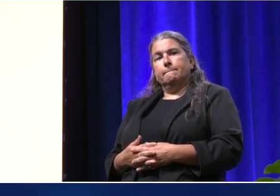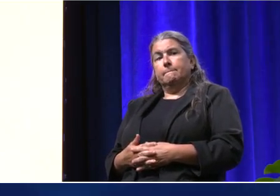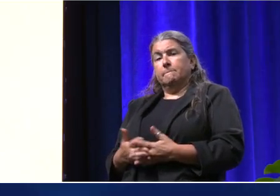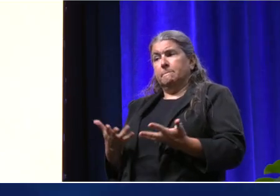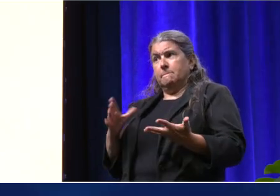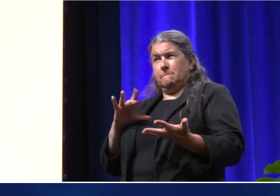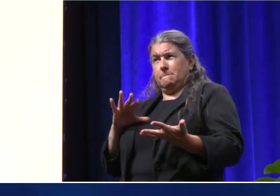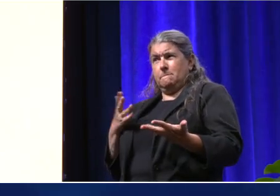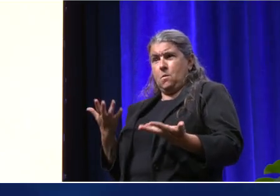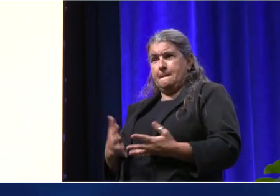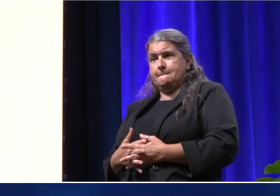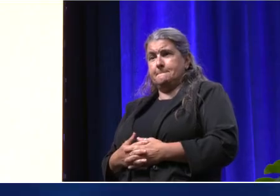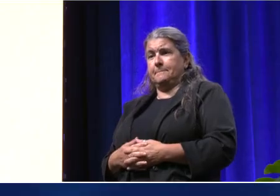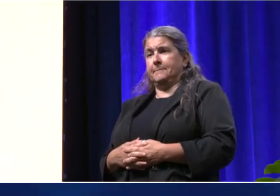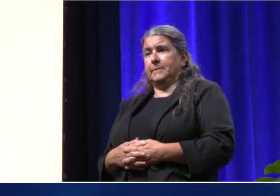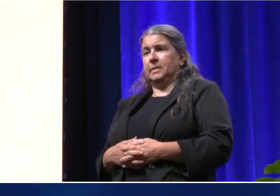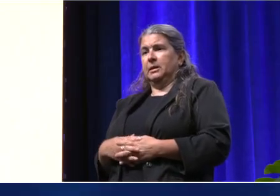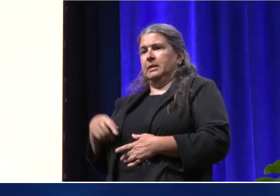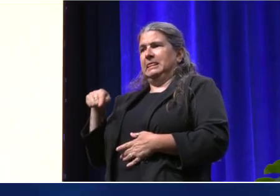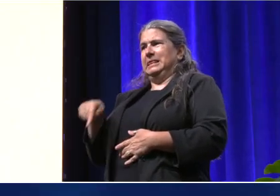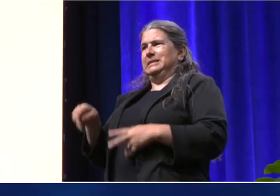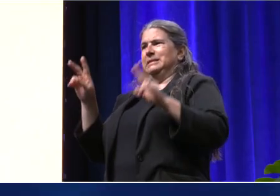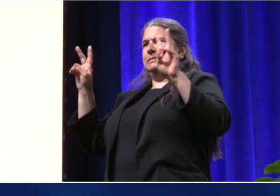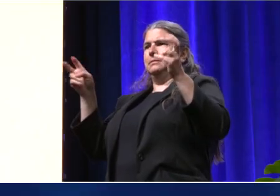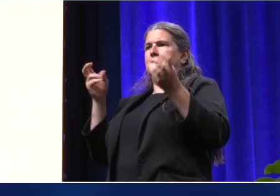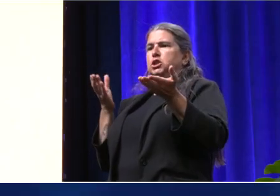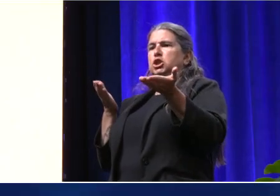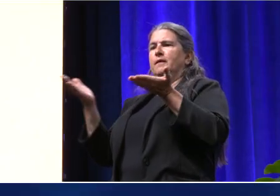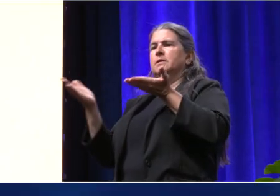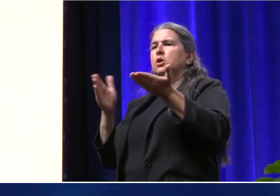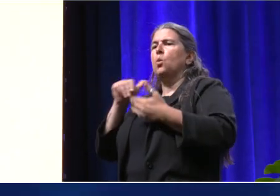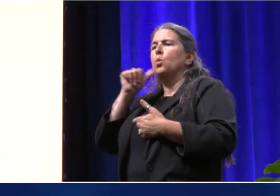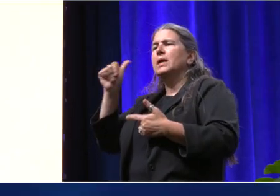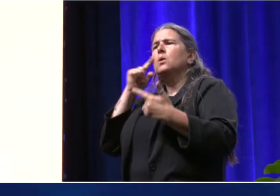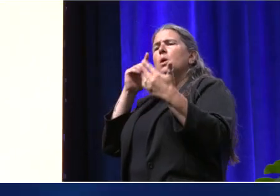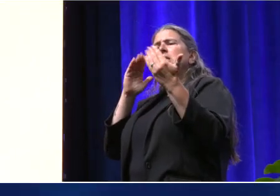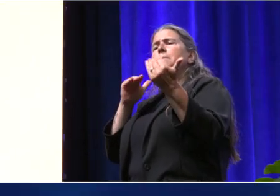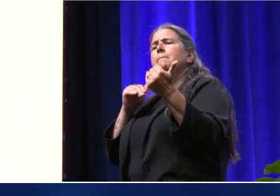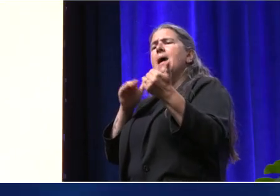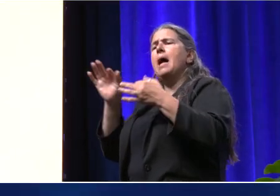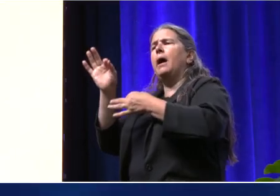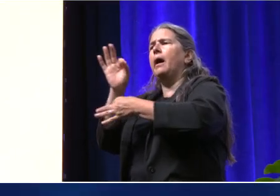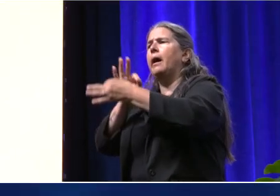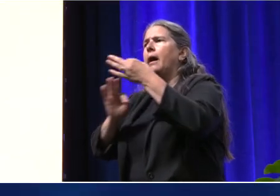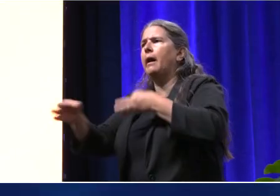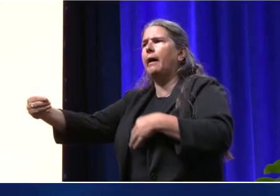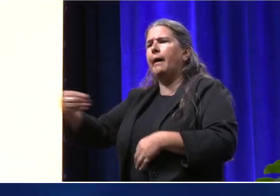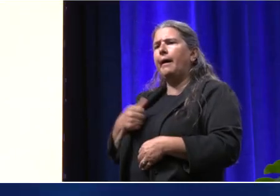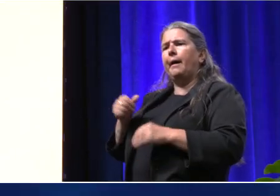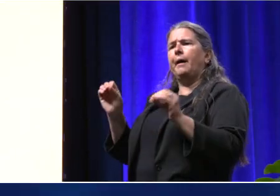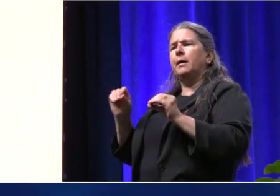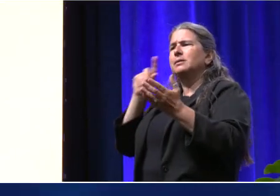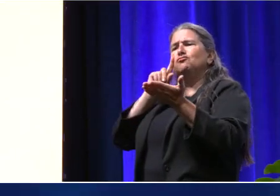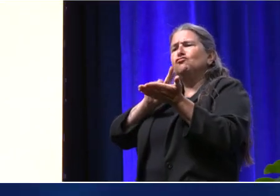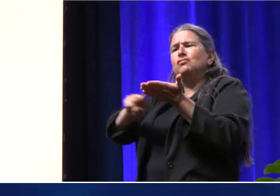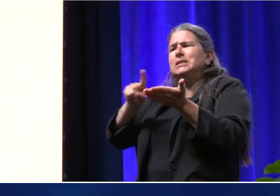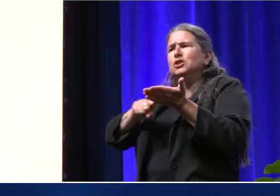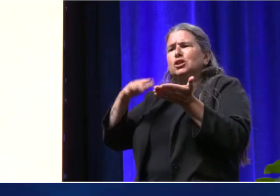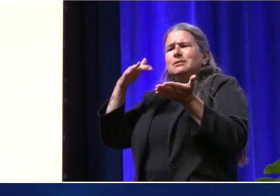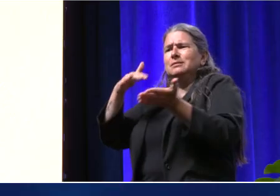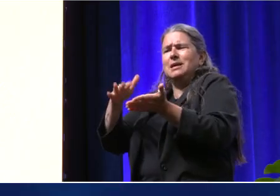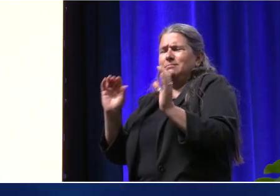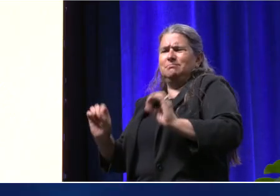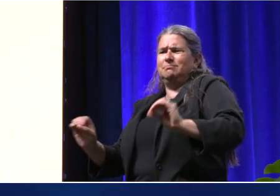this as a service without a lot of expectations from people and not as a research study, the questions that people